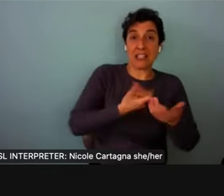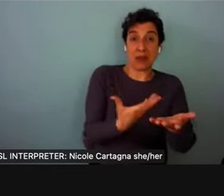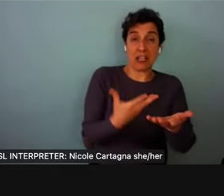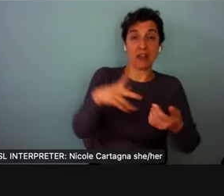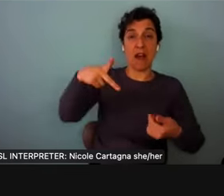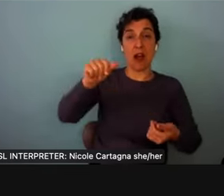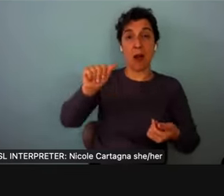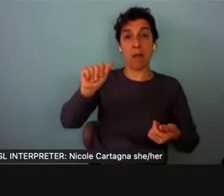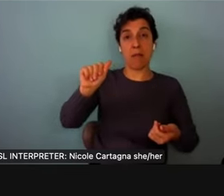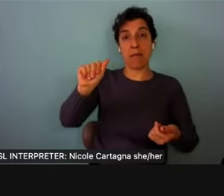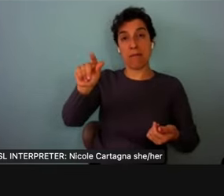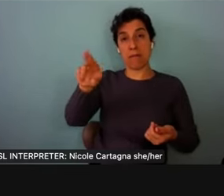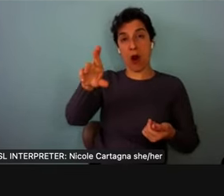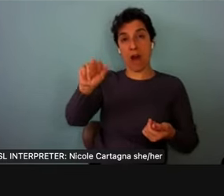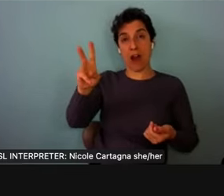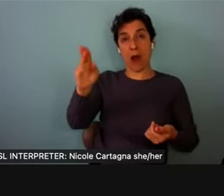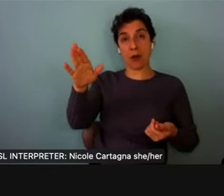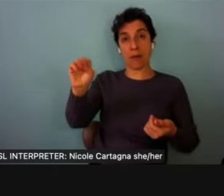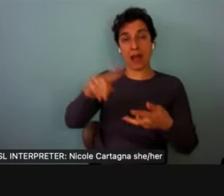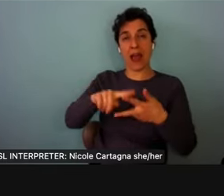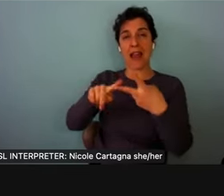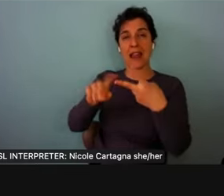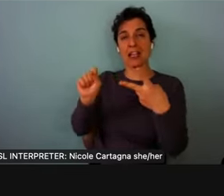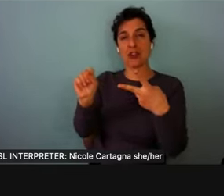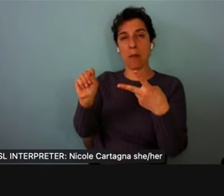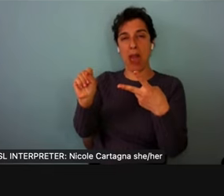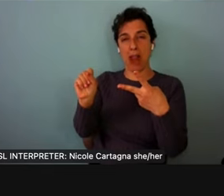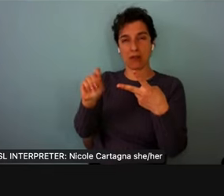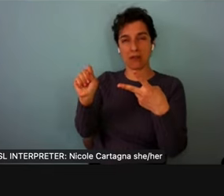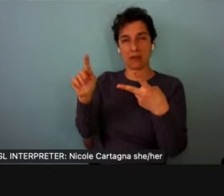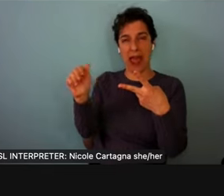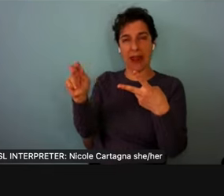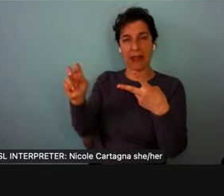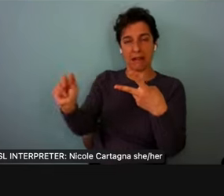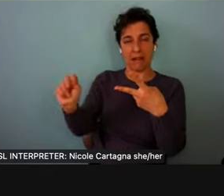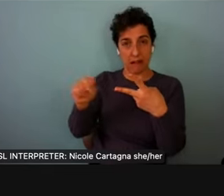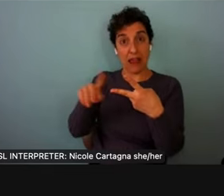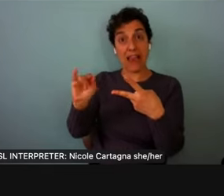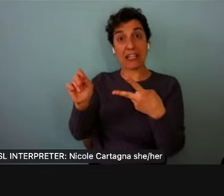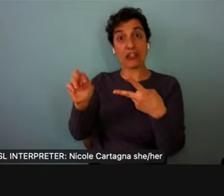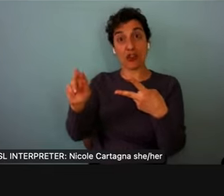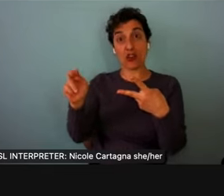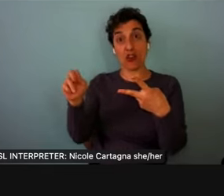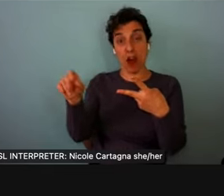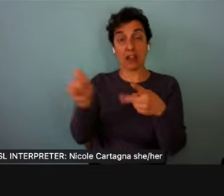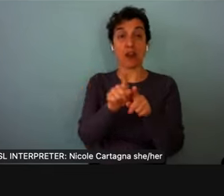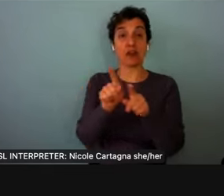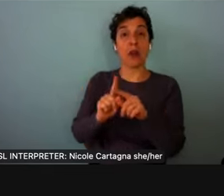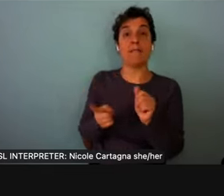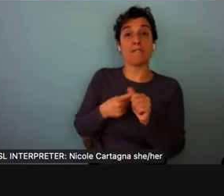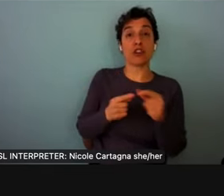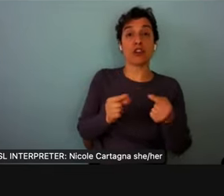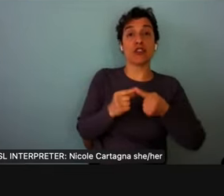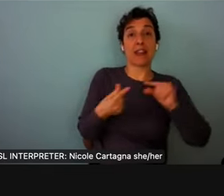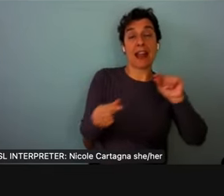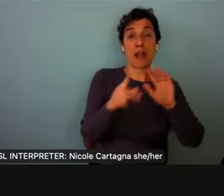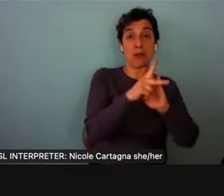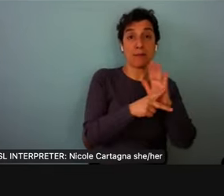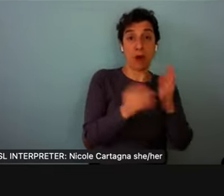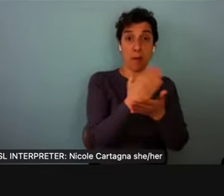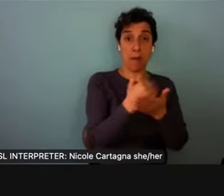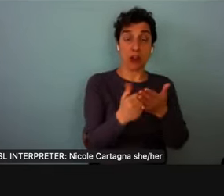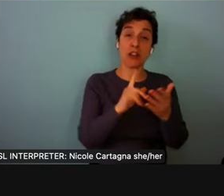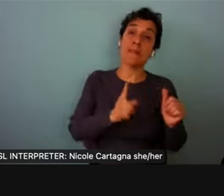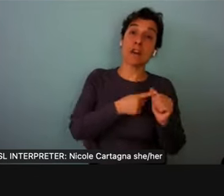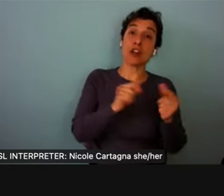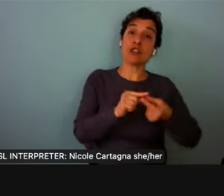and somatostatin interneurons, as well as the first genetic principle component. So the first genetic